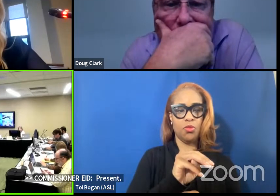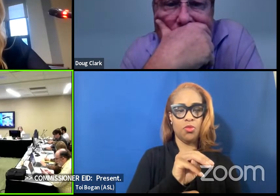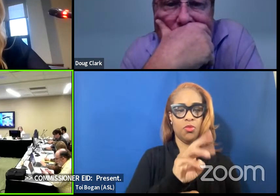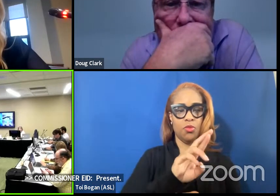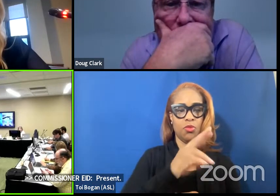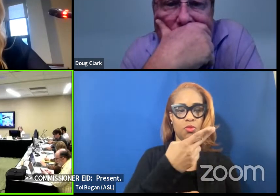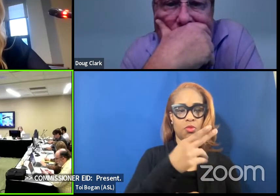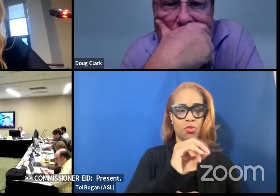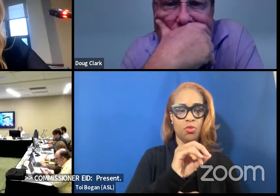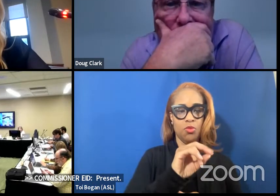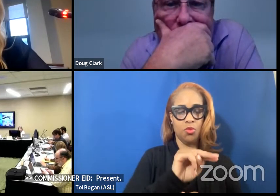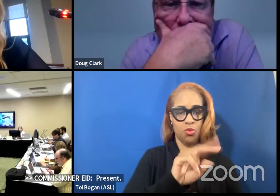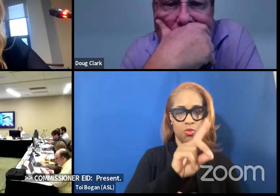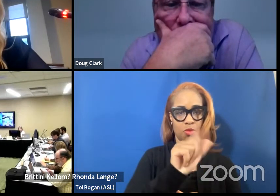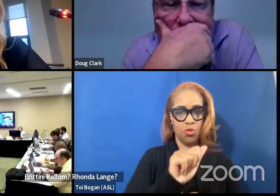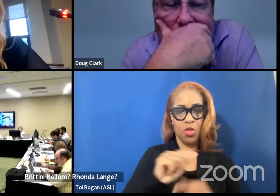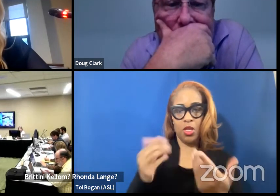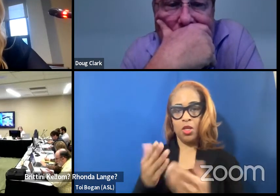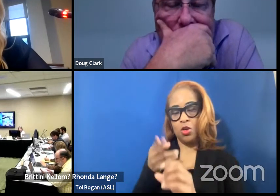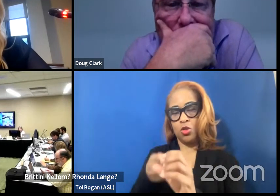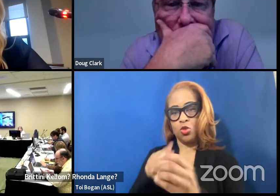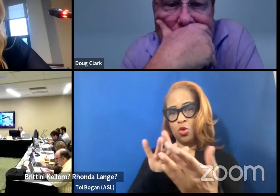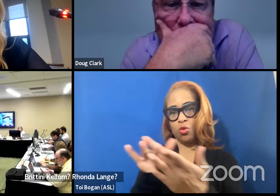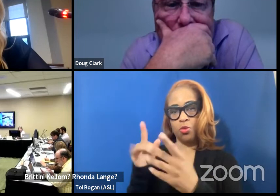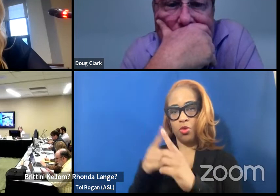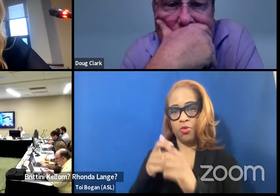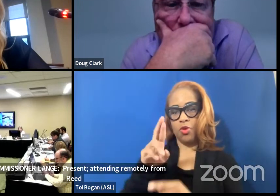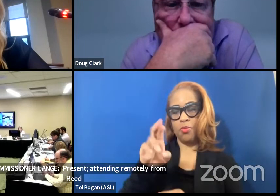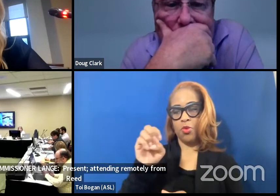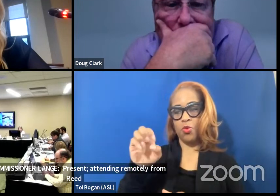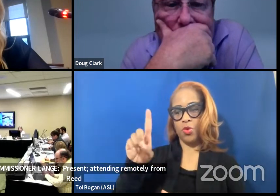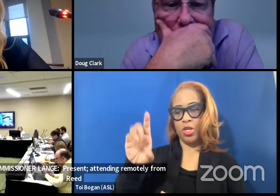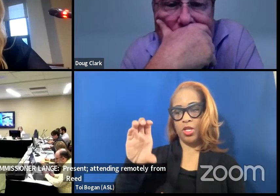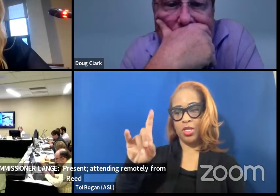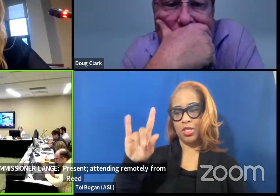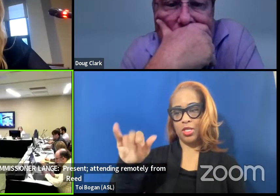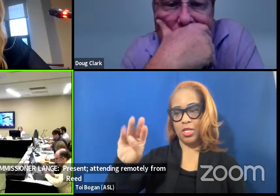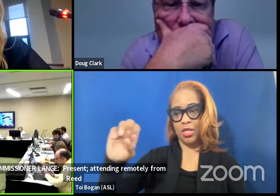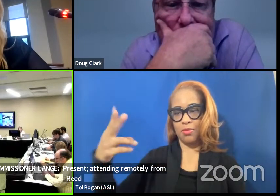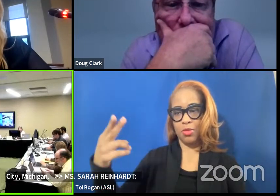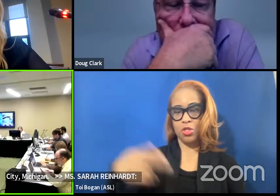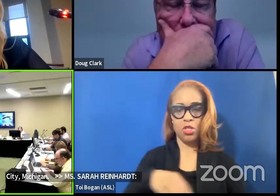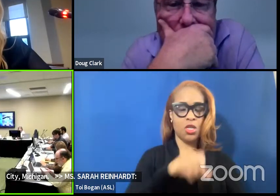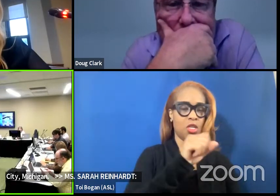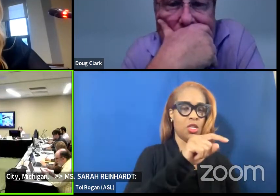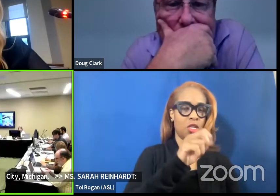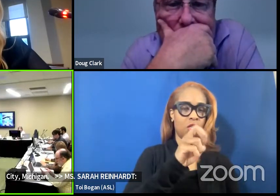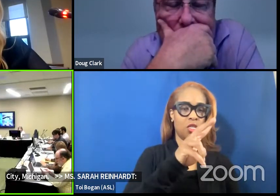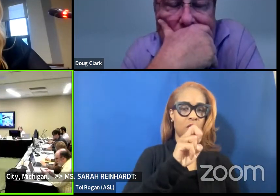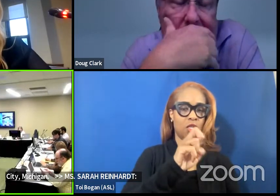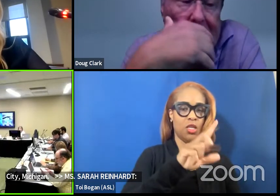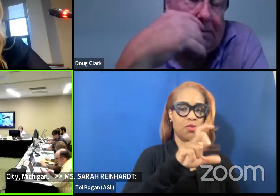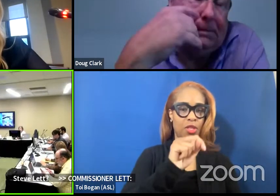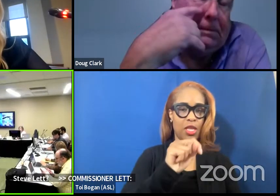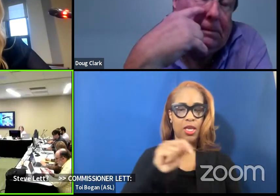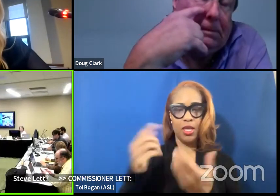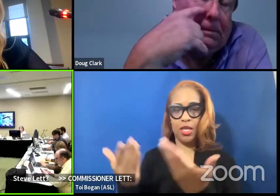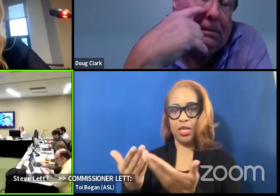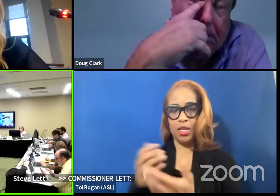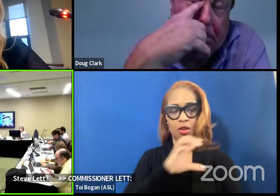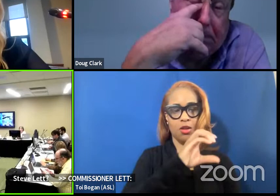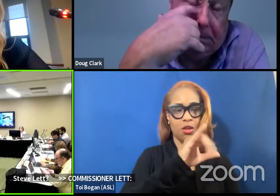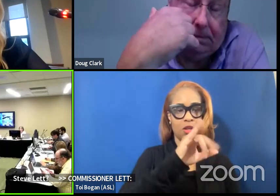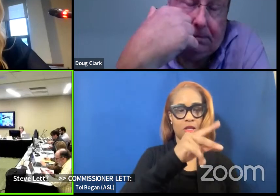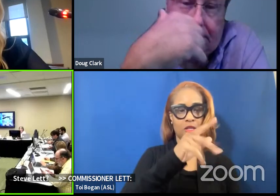rhonda lang present attending remotely from reed city michigan steve led president cynthia